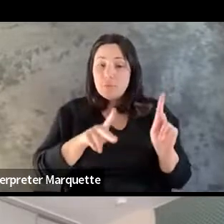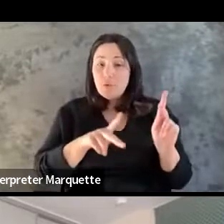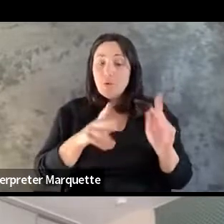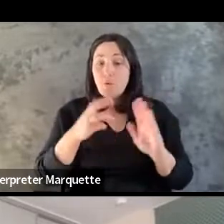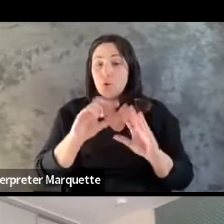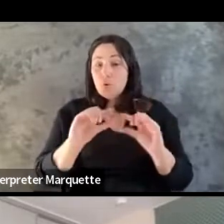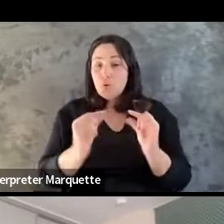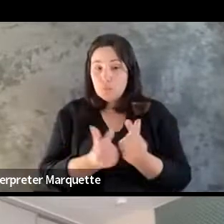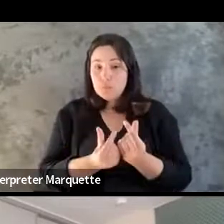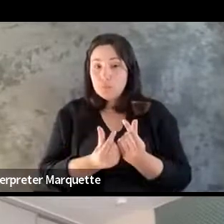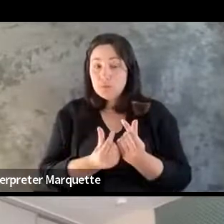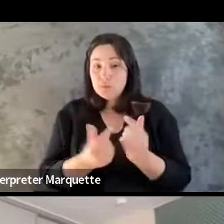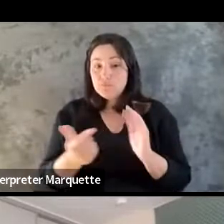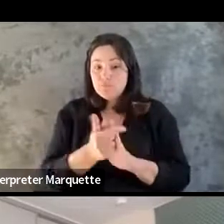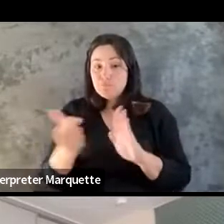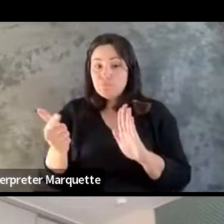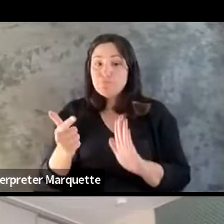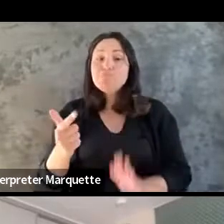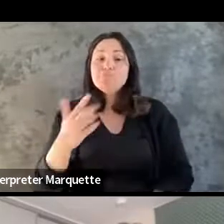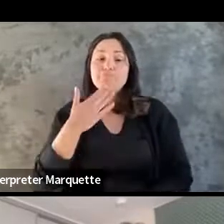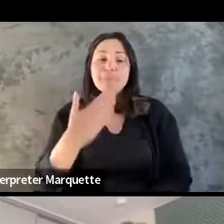groups. Thank you, Peggy.